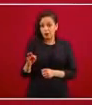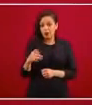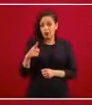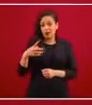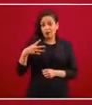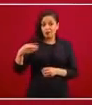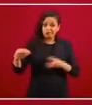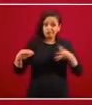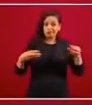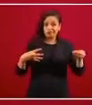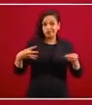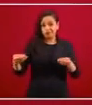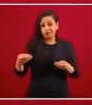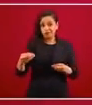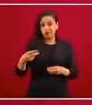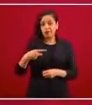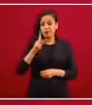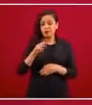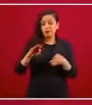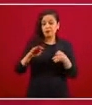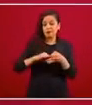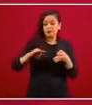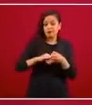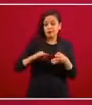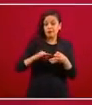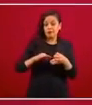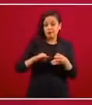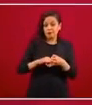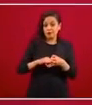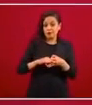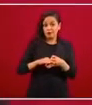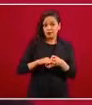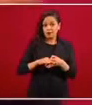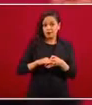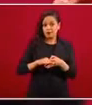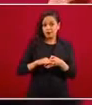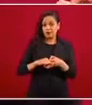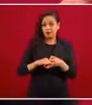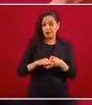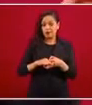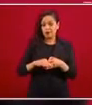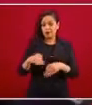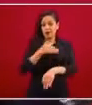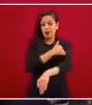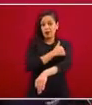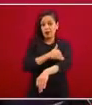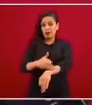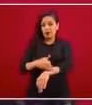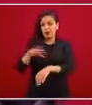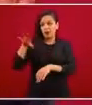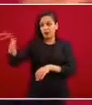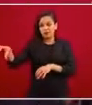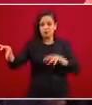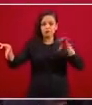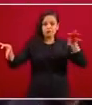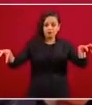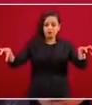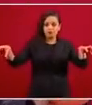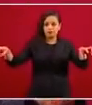yes, of course, the fact that a child has to go from one home to the other constantly could contribute to